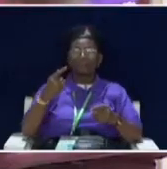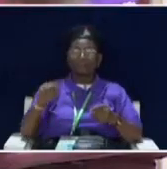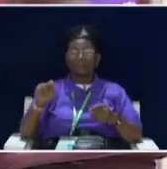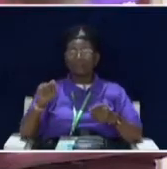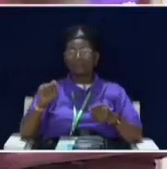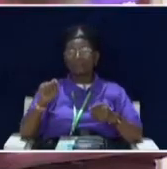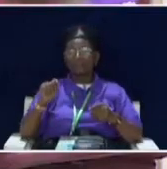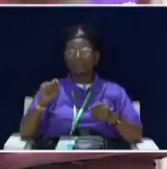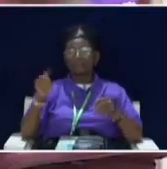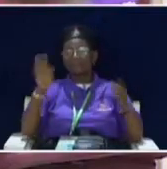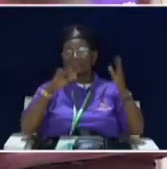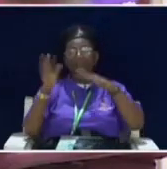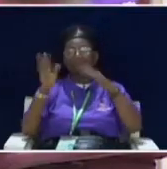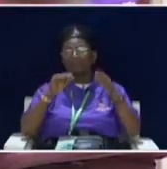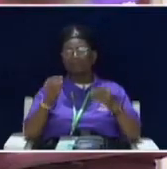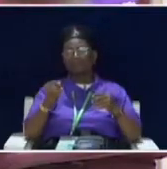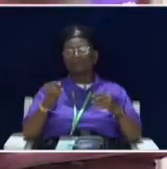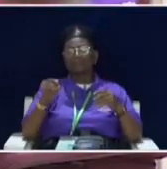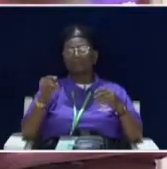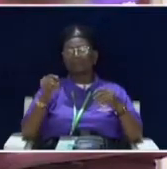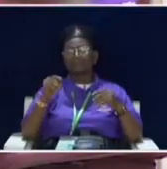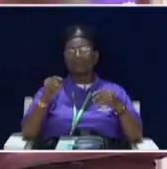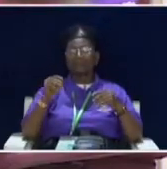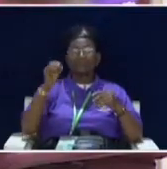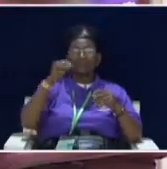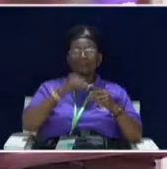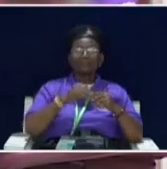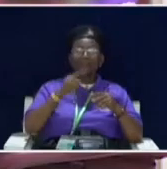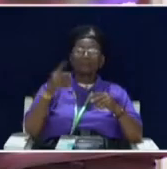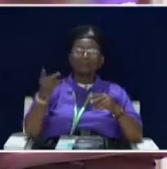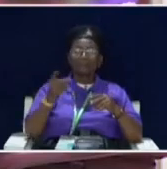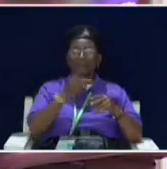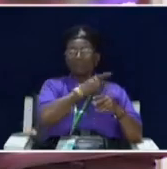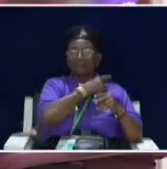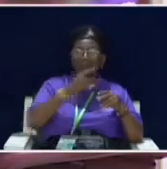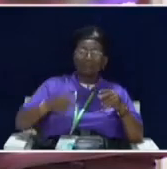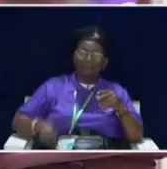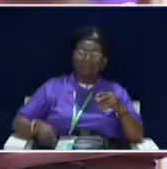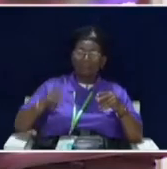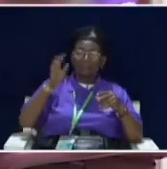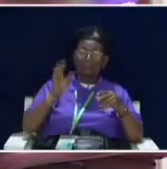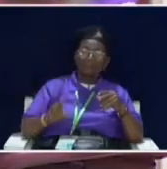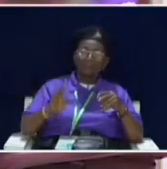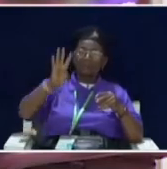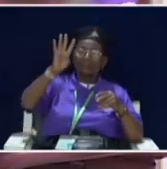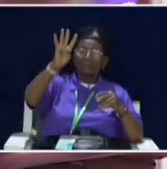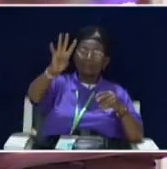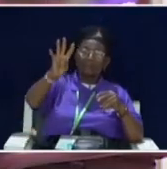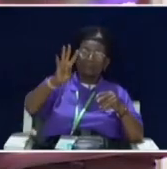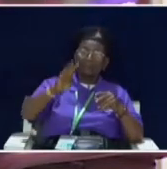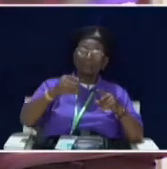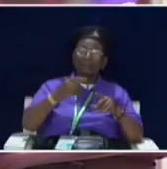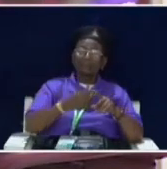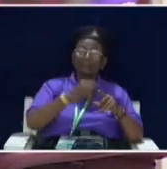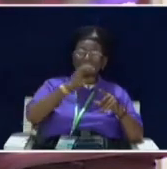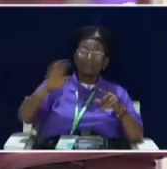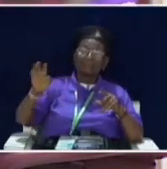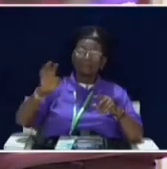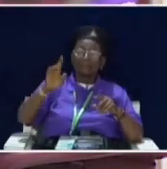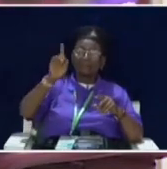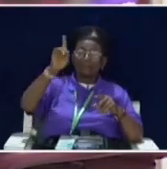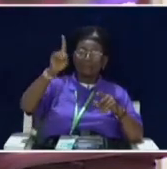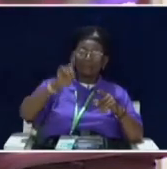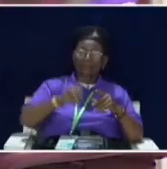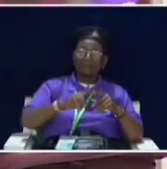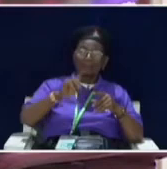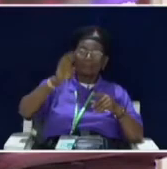ìjì padà. In 2 Kings chapter 4. Ìwé ọba kejì orí ìkẹrin. From verse 1 to 7. Ẹsẹ̀ kìíní